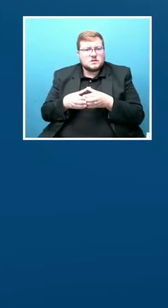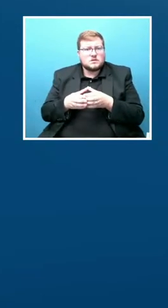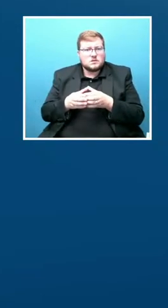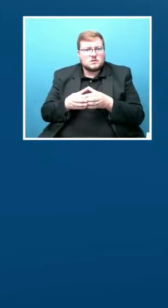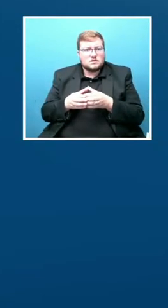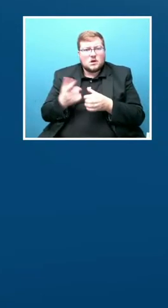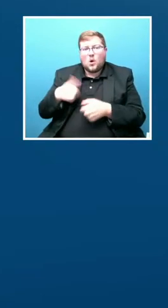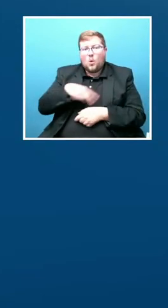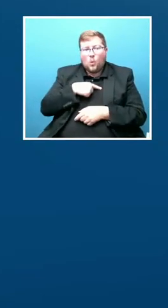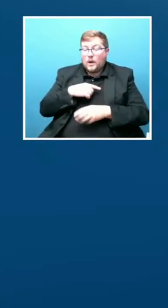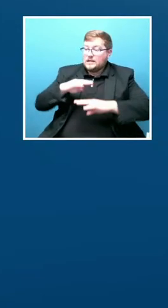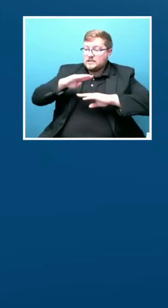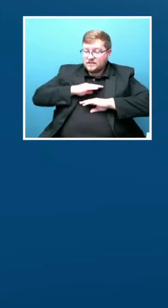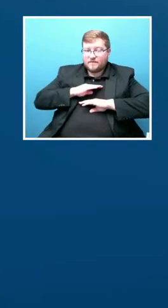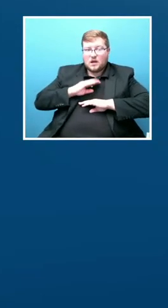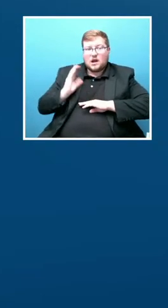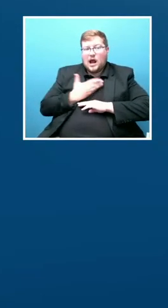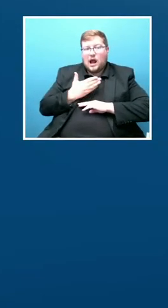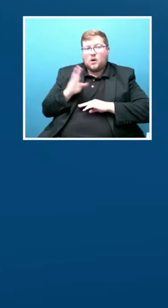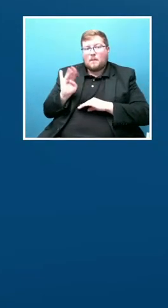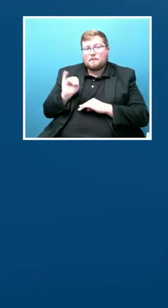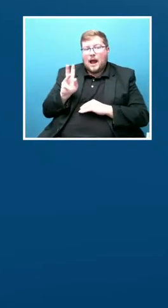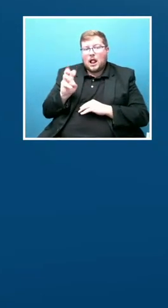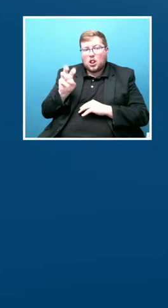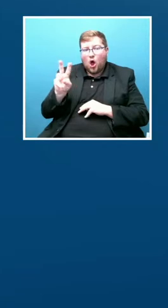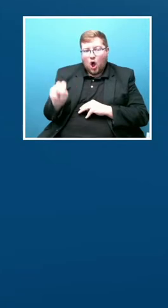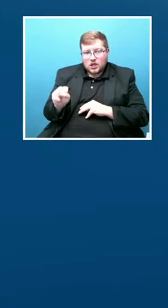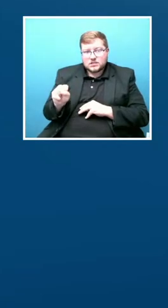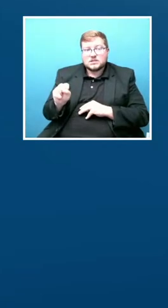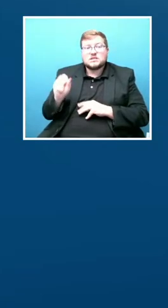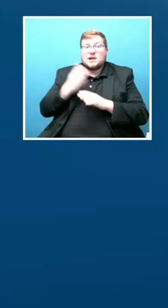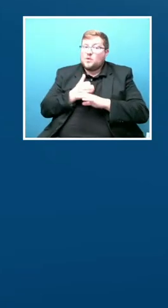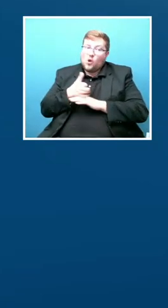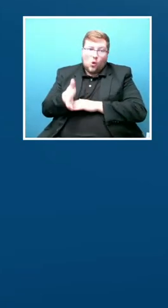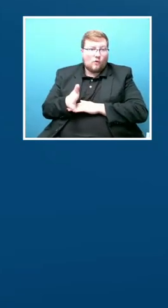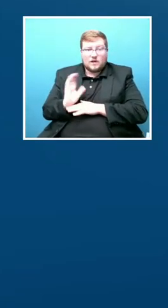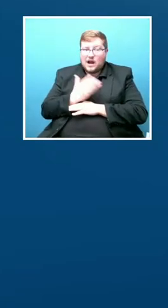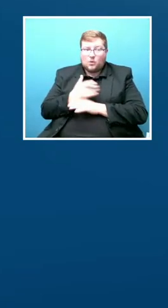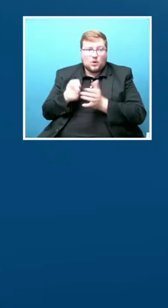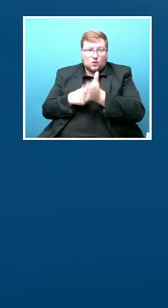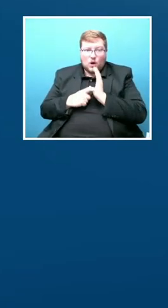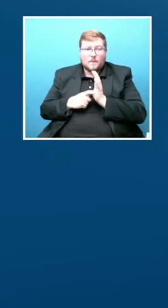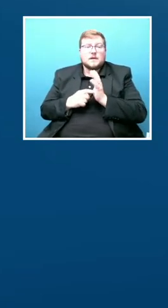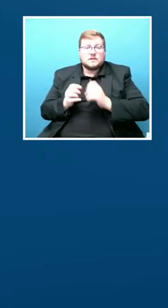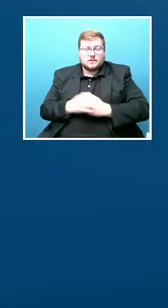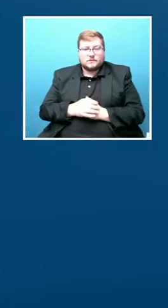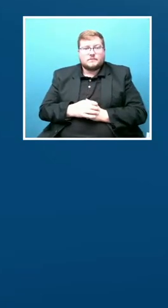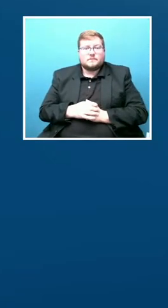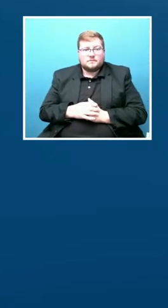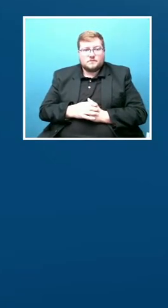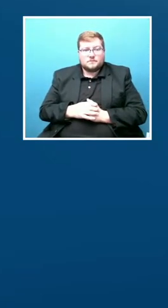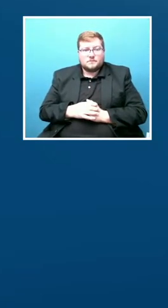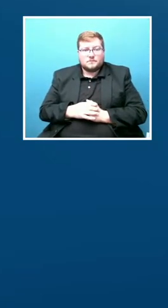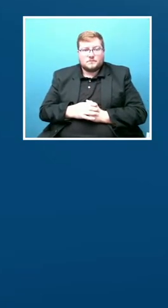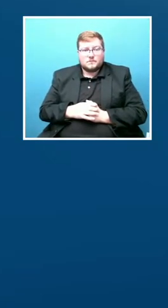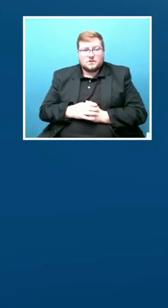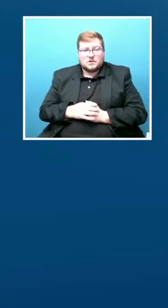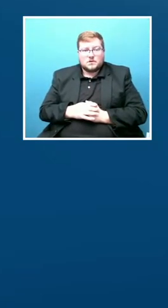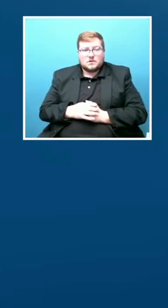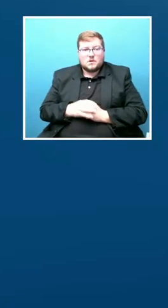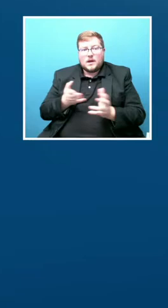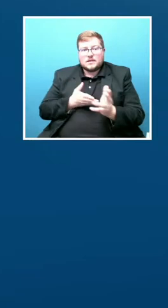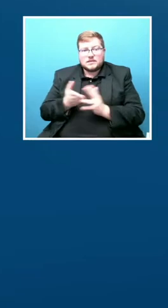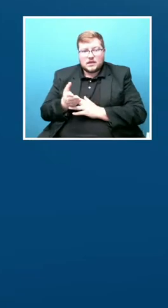met our burden of the bylaws, and we went above and beyond to do that, you know, by sending the paid